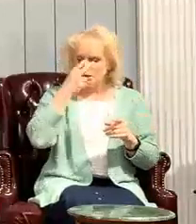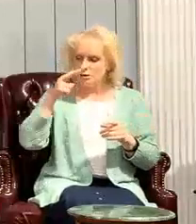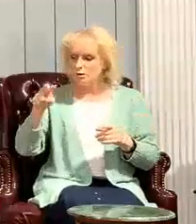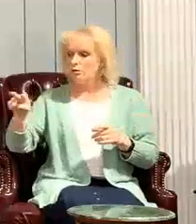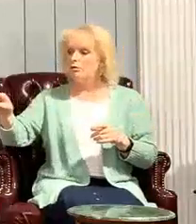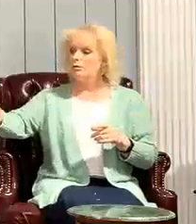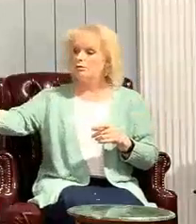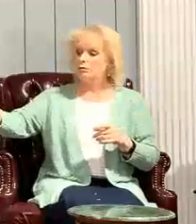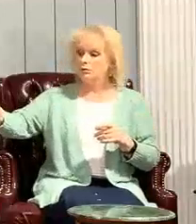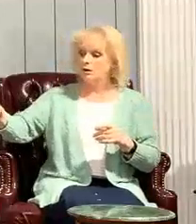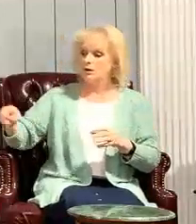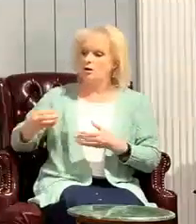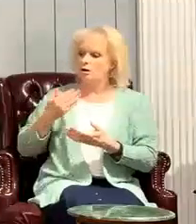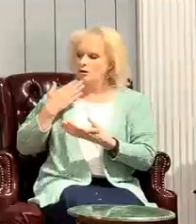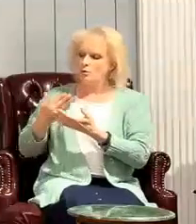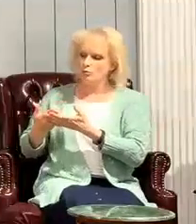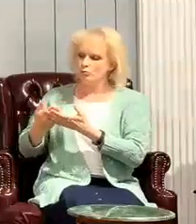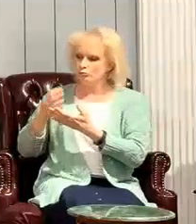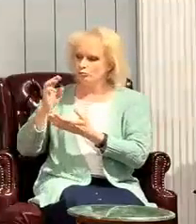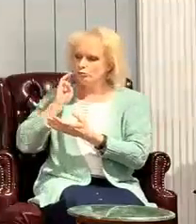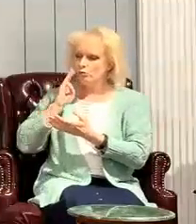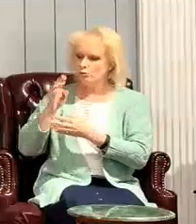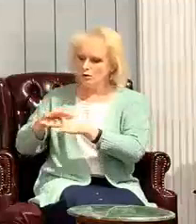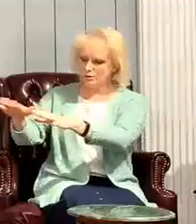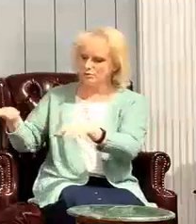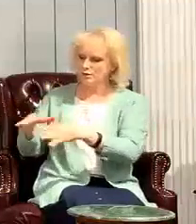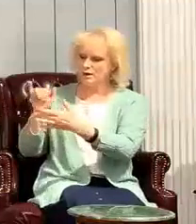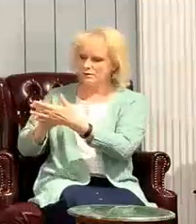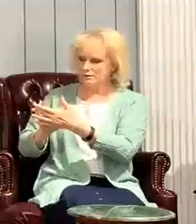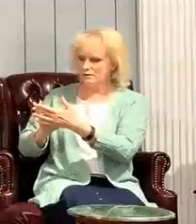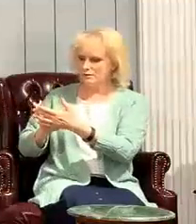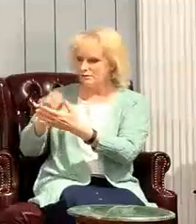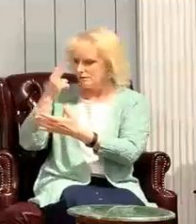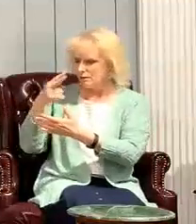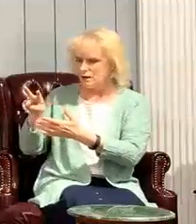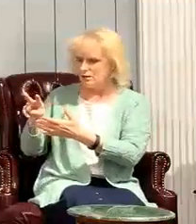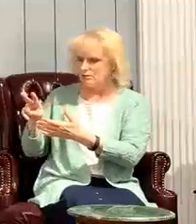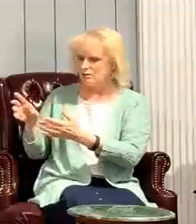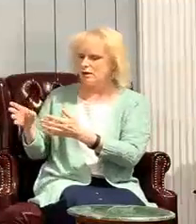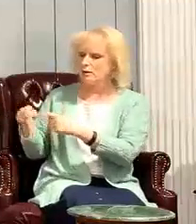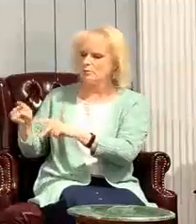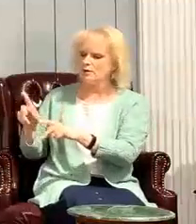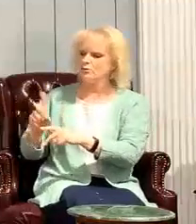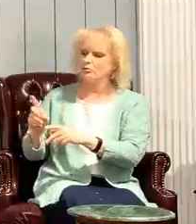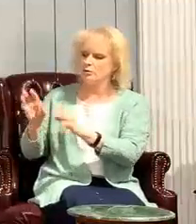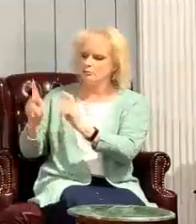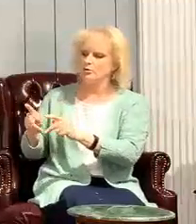to the well-watered plains, and that looked like a place where a person could get rich. So all of a sudden, now Sodom